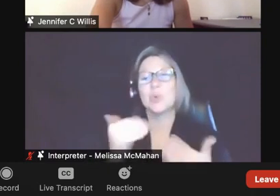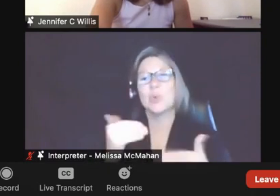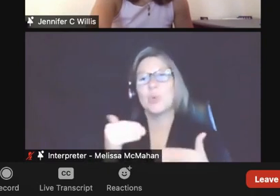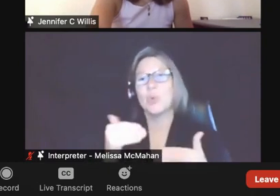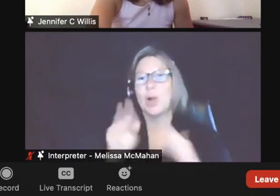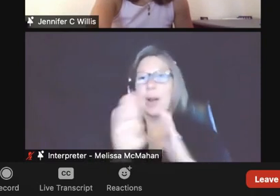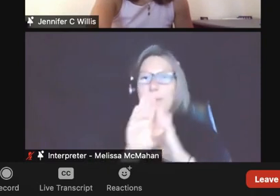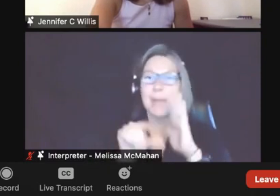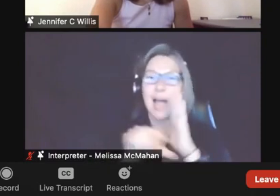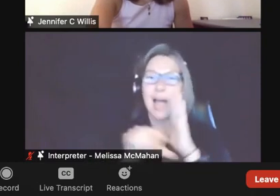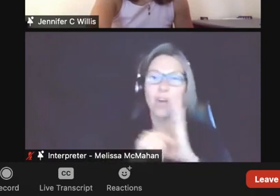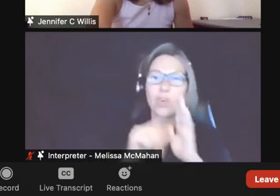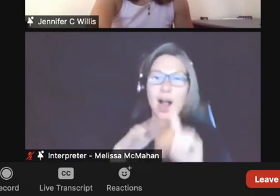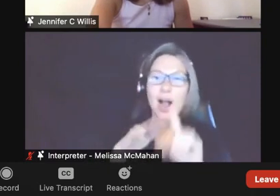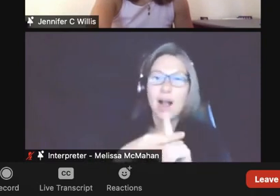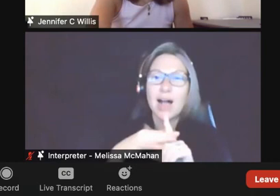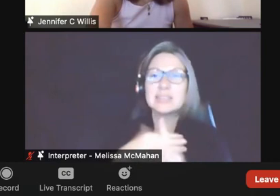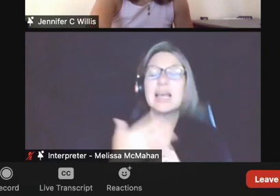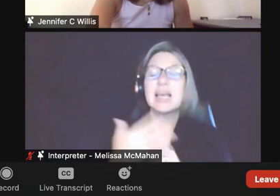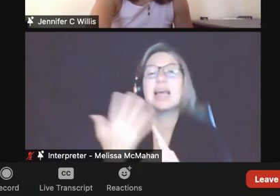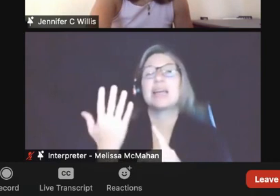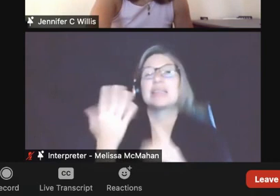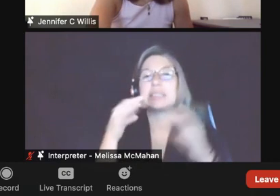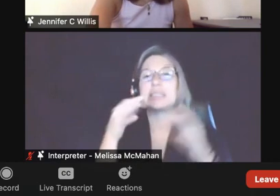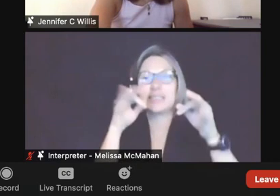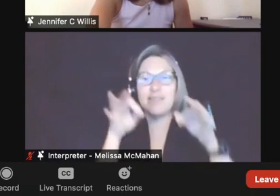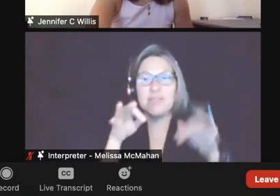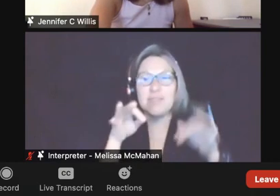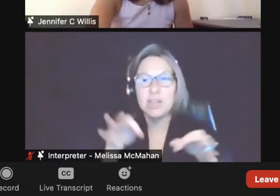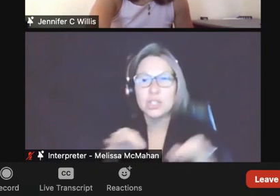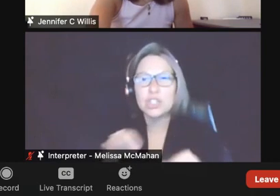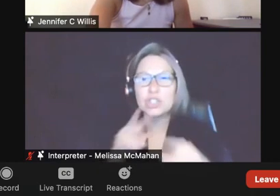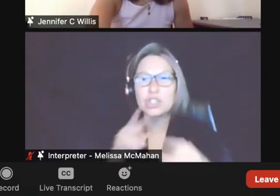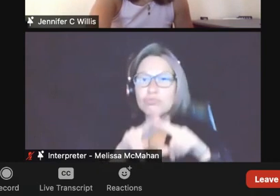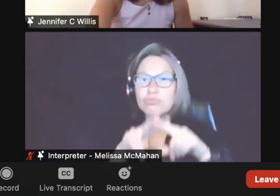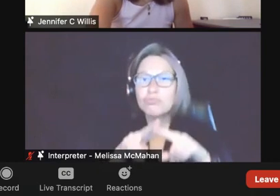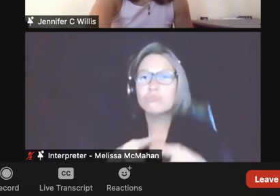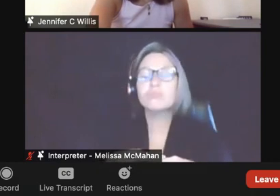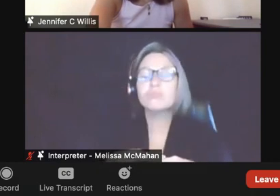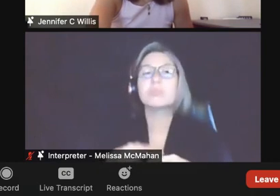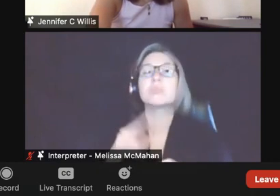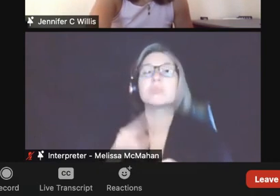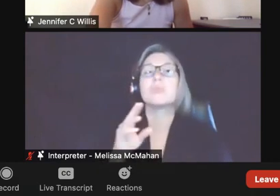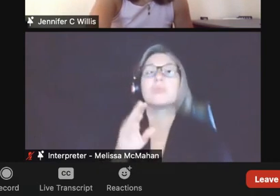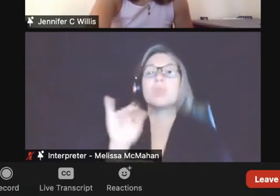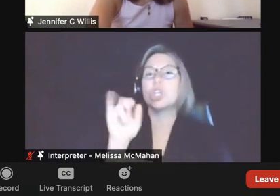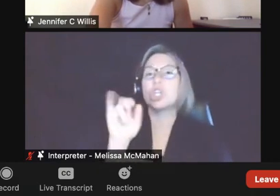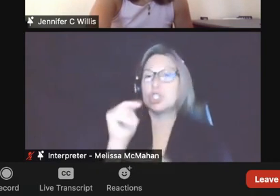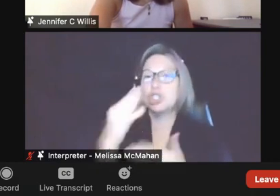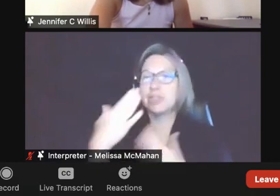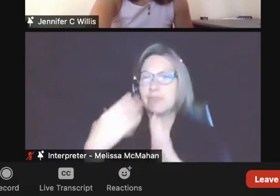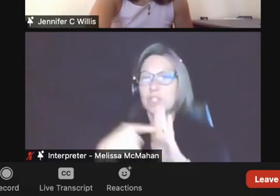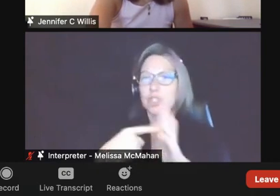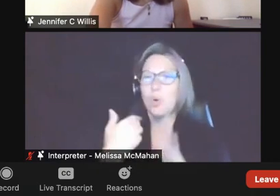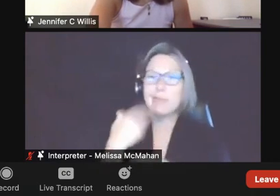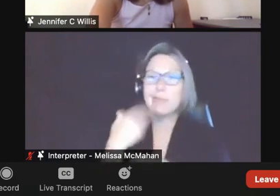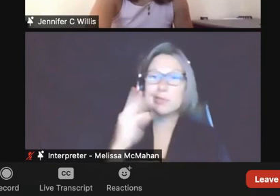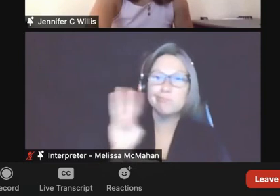lot of defining terms. There are, as Jen showed, there are links